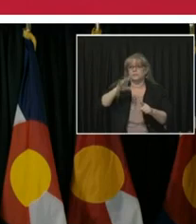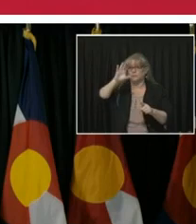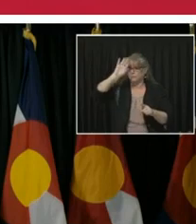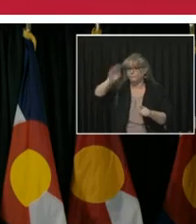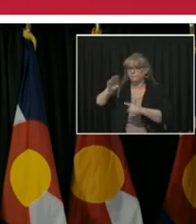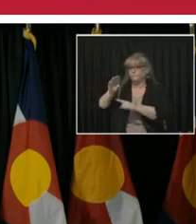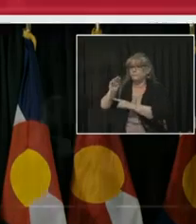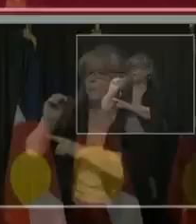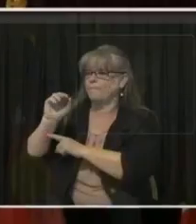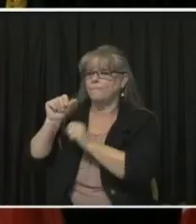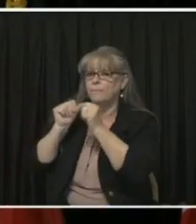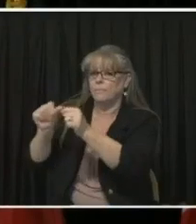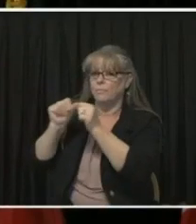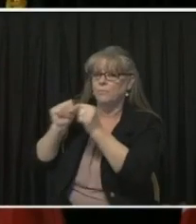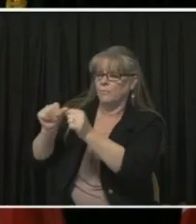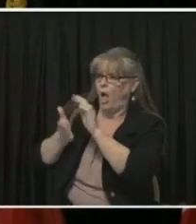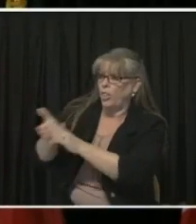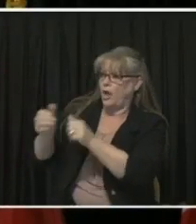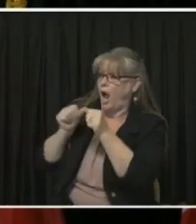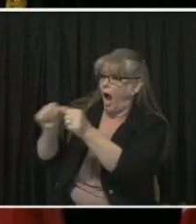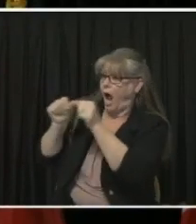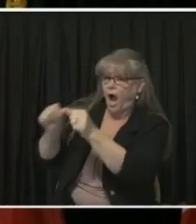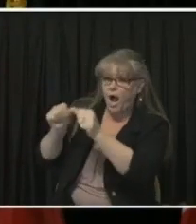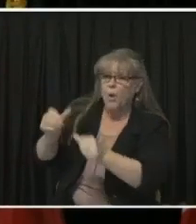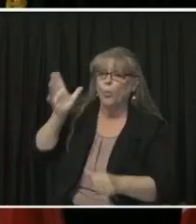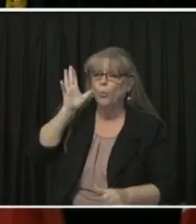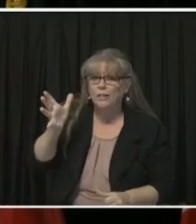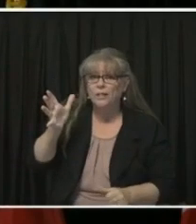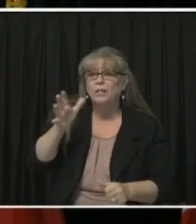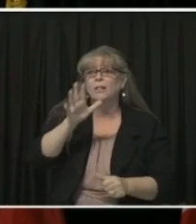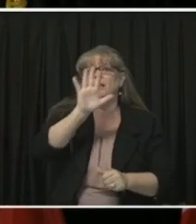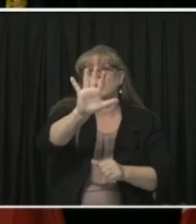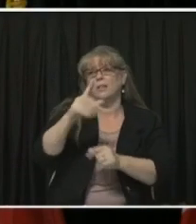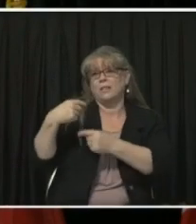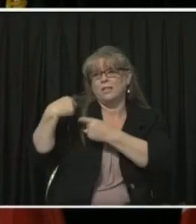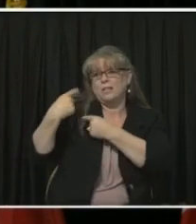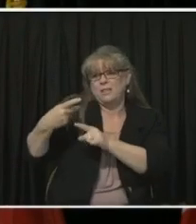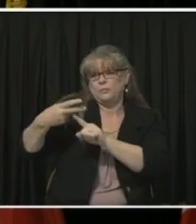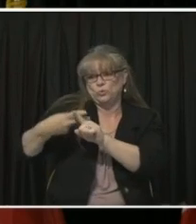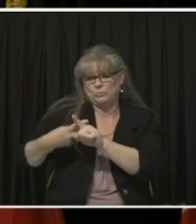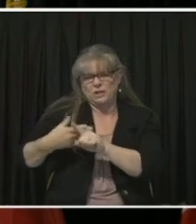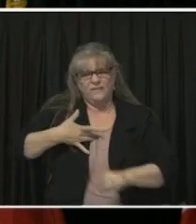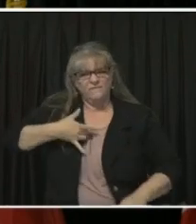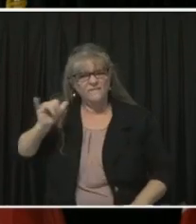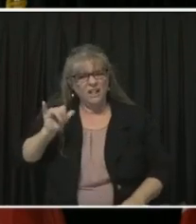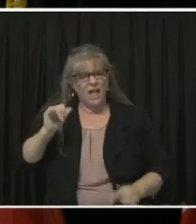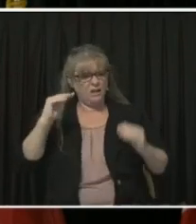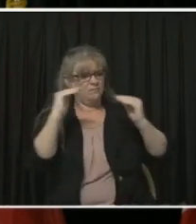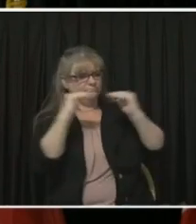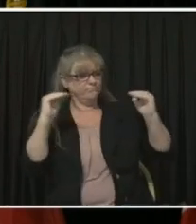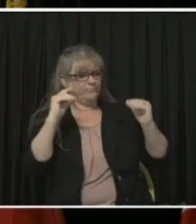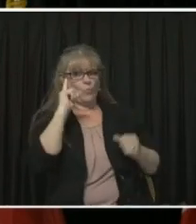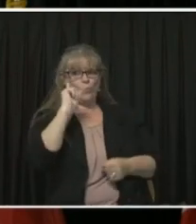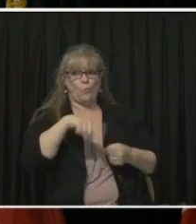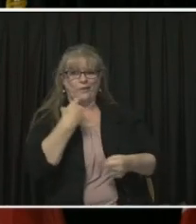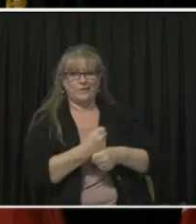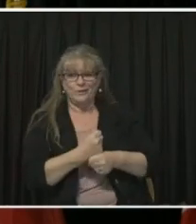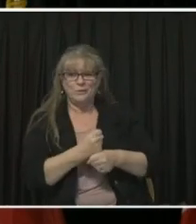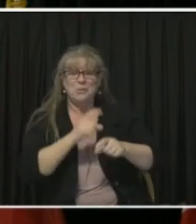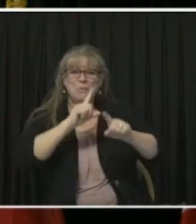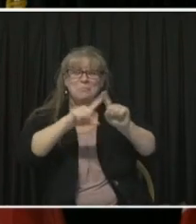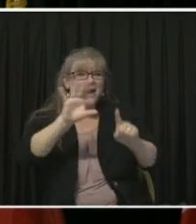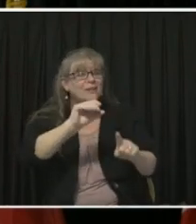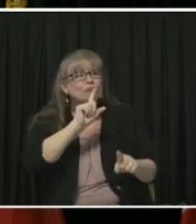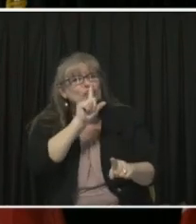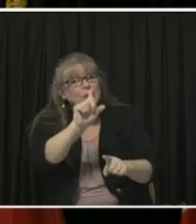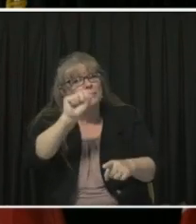there live and listen in. Seem like years in our lives. In the scheme of things, it is 2 months. And the most important thing is we take the